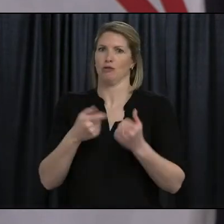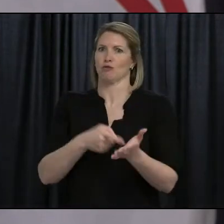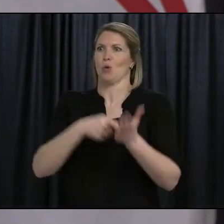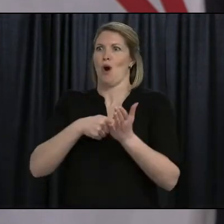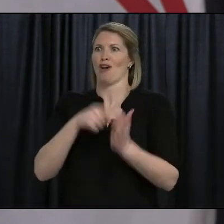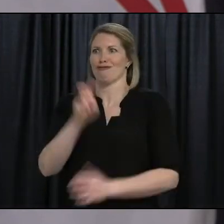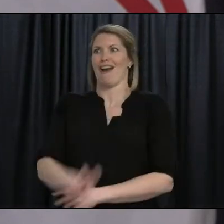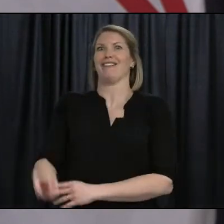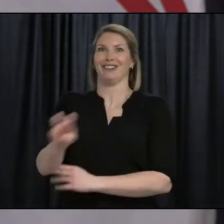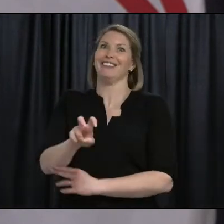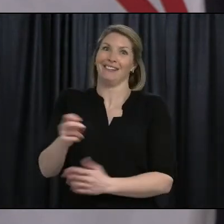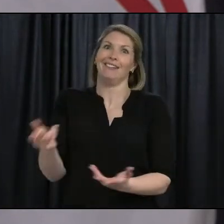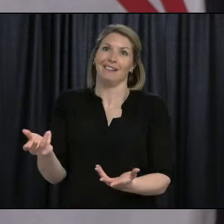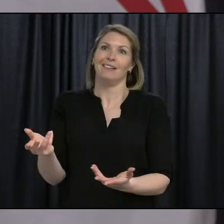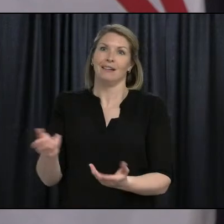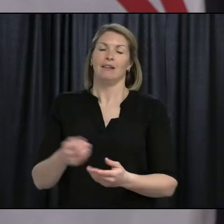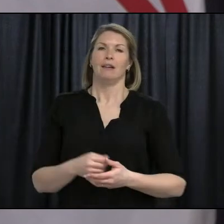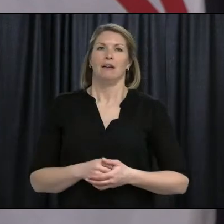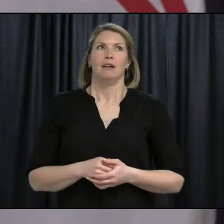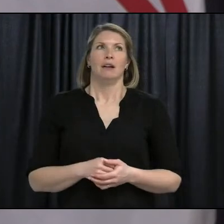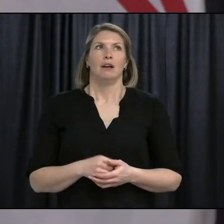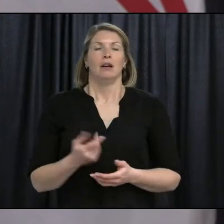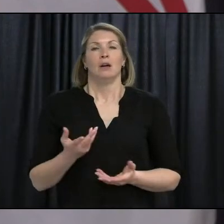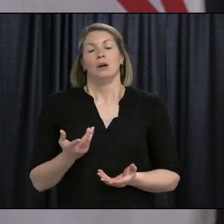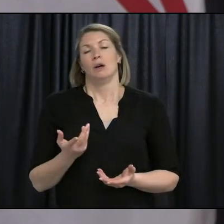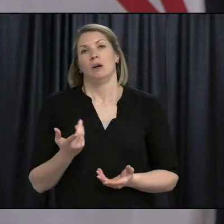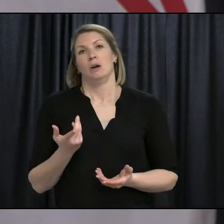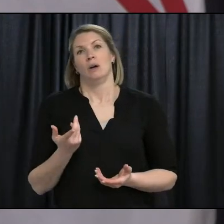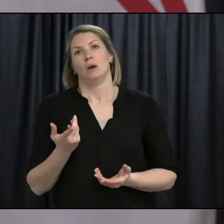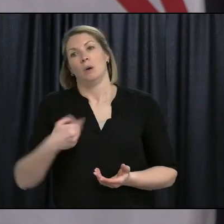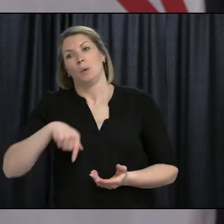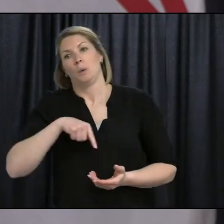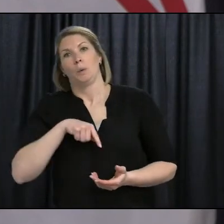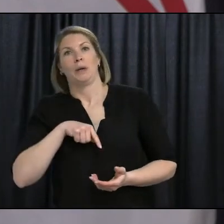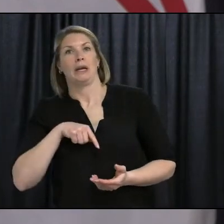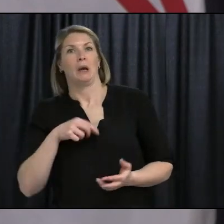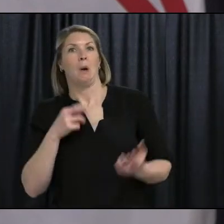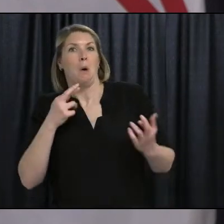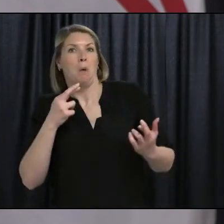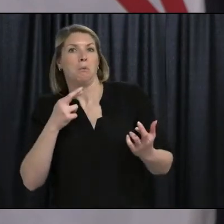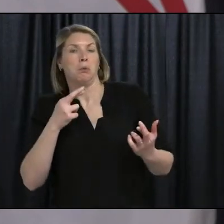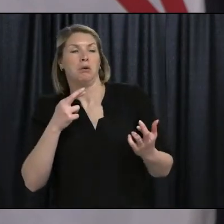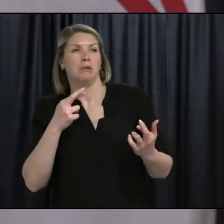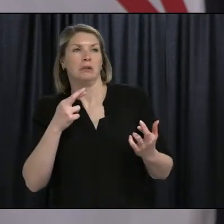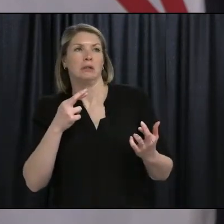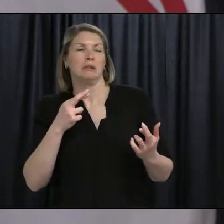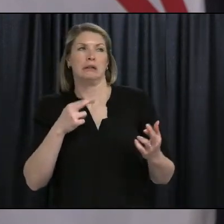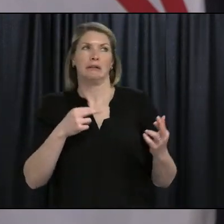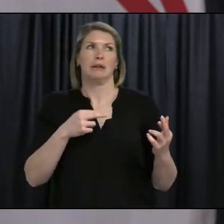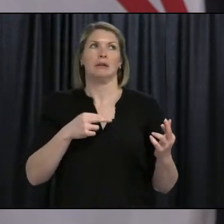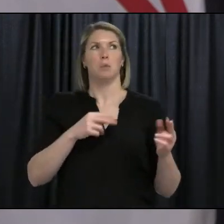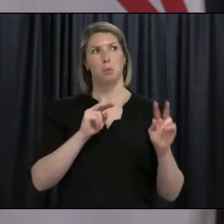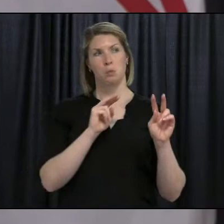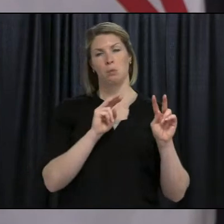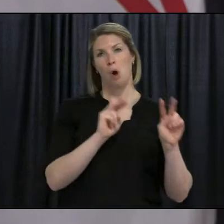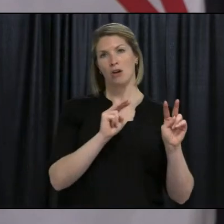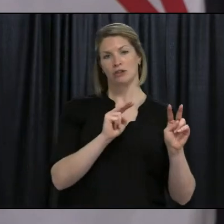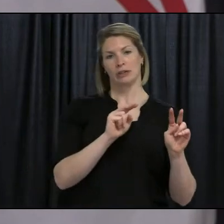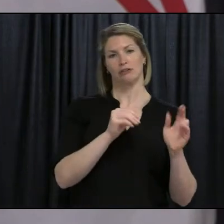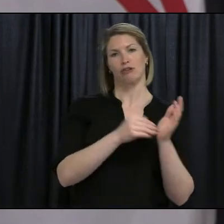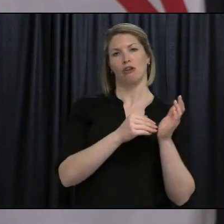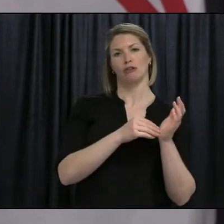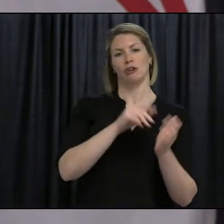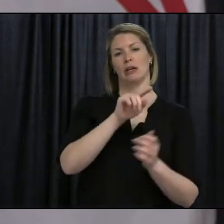are hopeful, as has been suggested by Dr. Tam, through modeling and looking at 75% of the Canadian